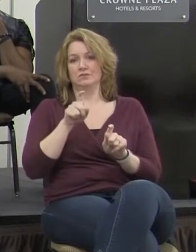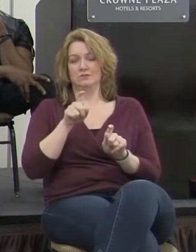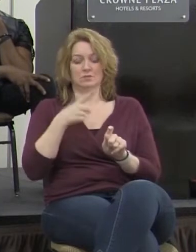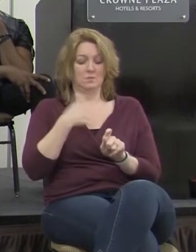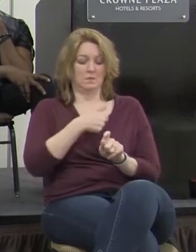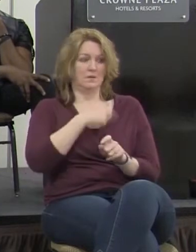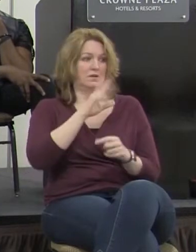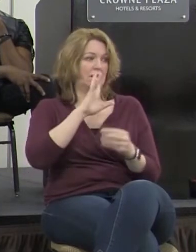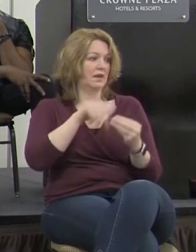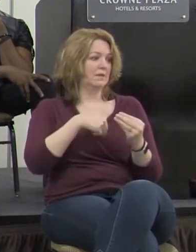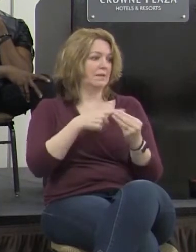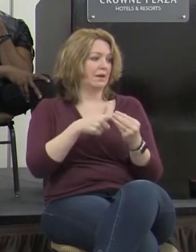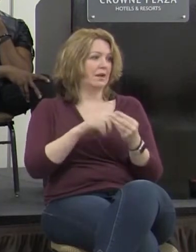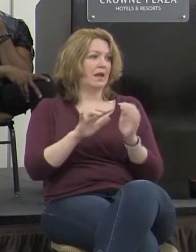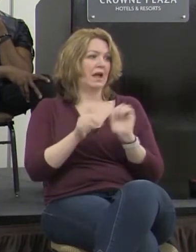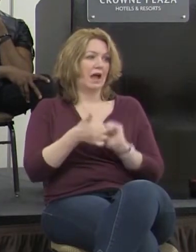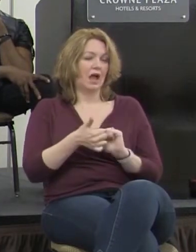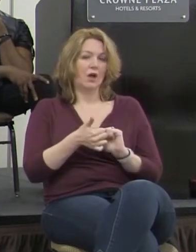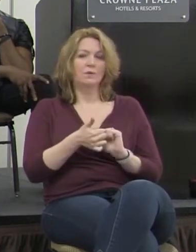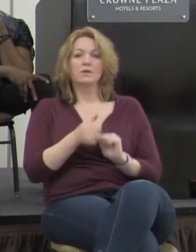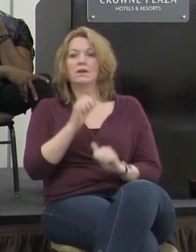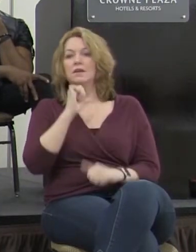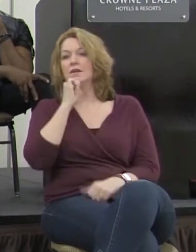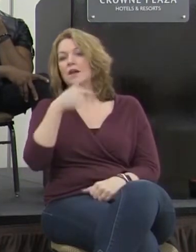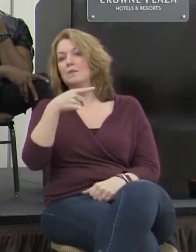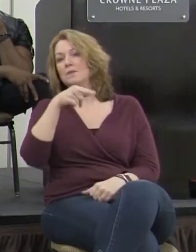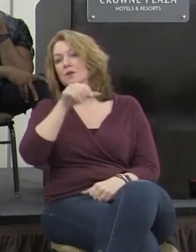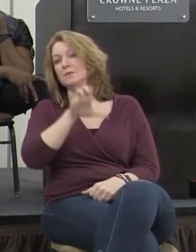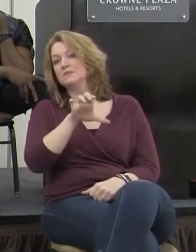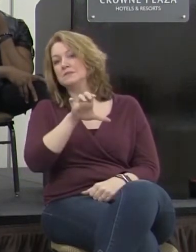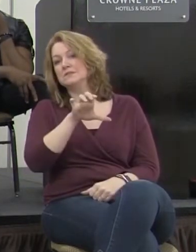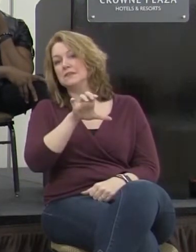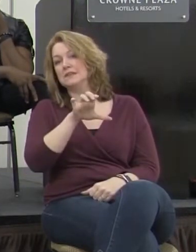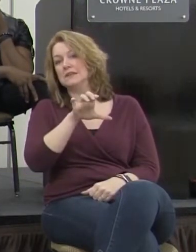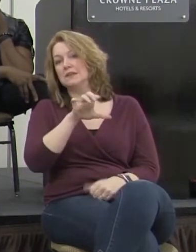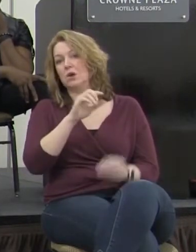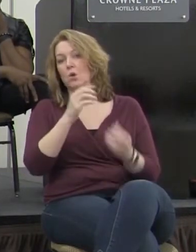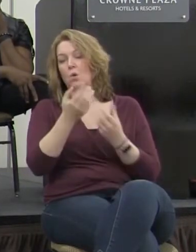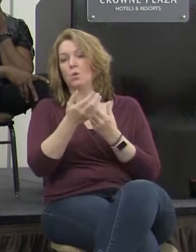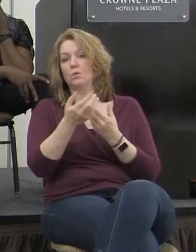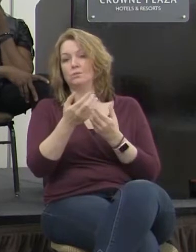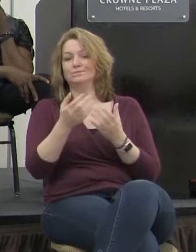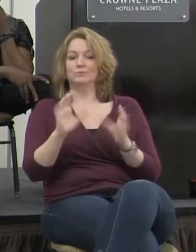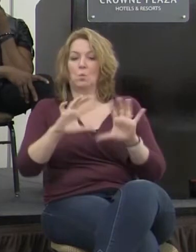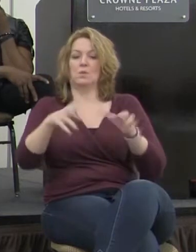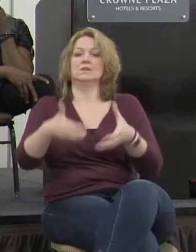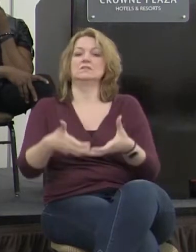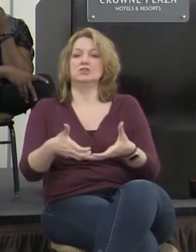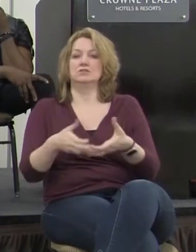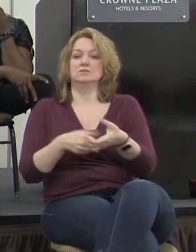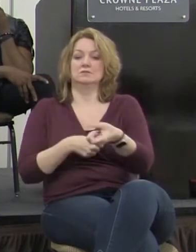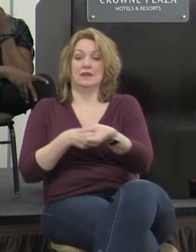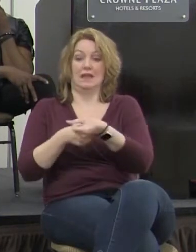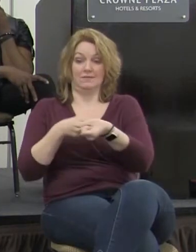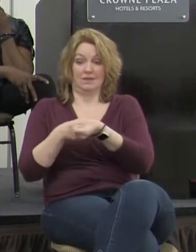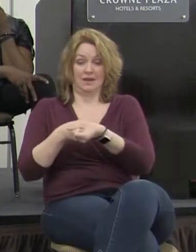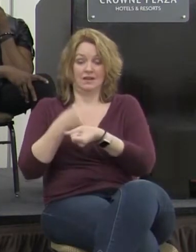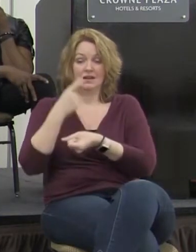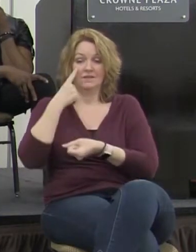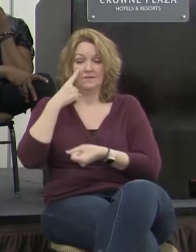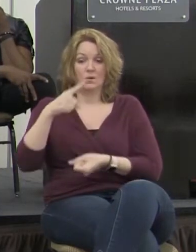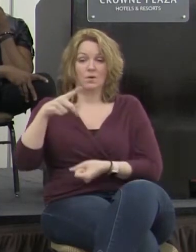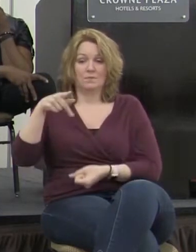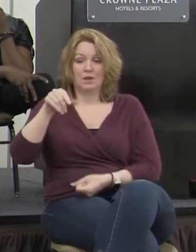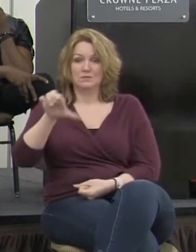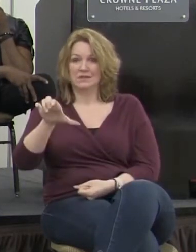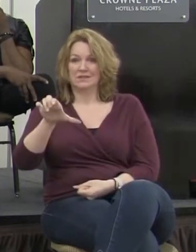we were talking about how can non-POC organizations and people who support POCs advocate for them even when nobody's present,